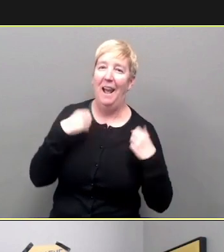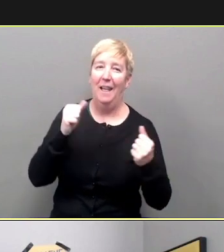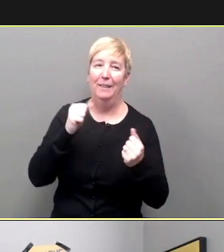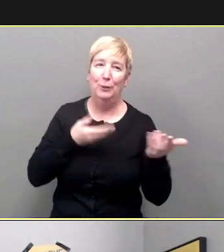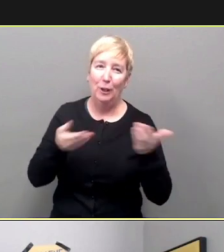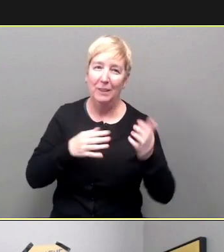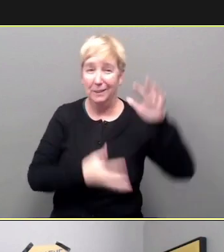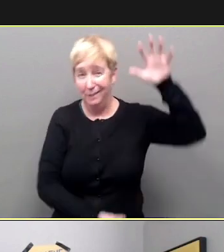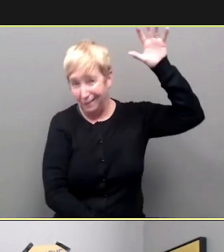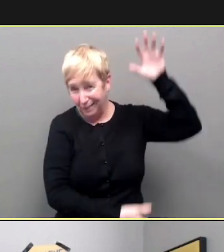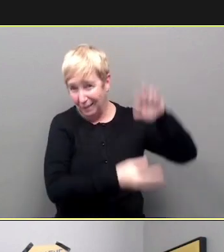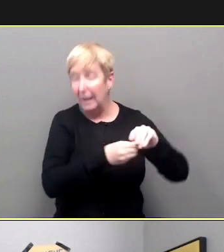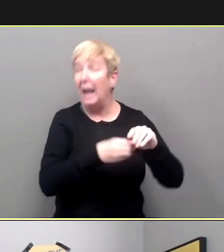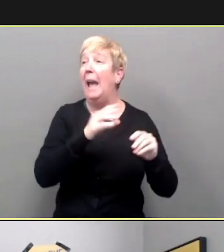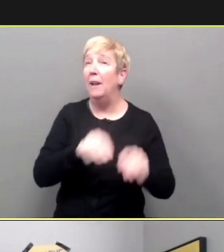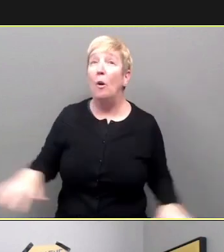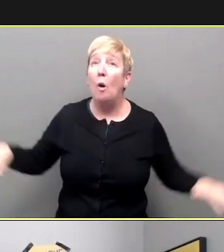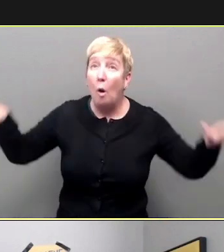there who